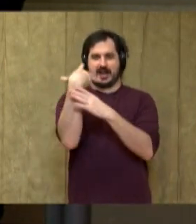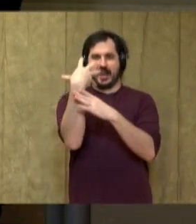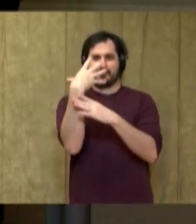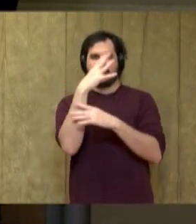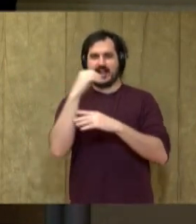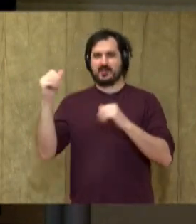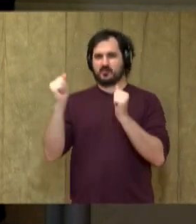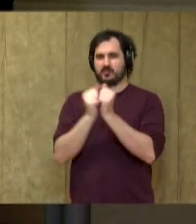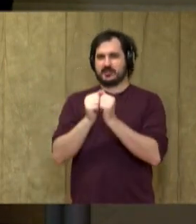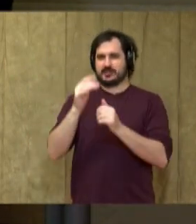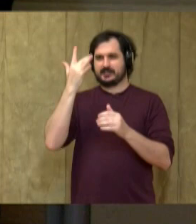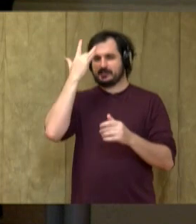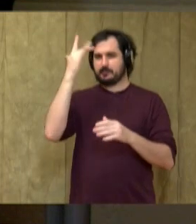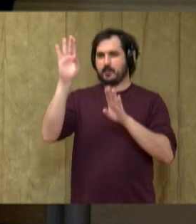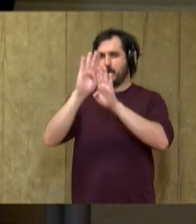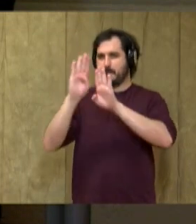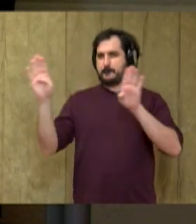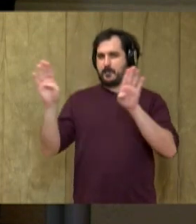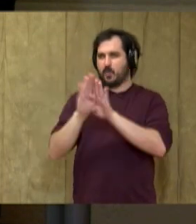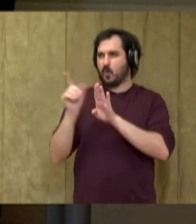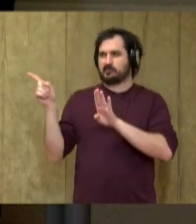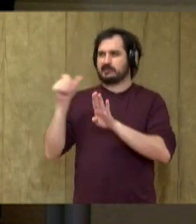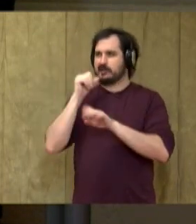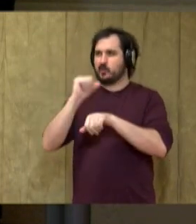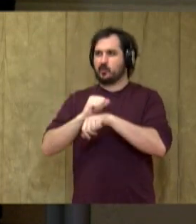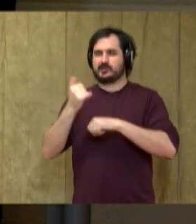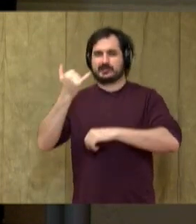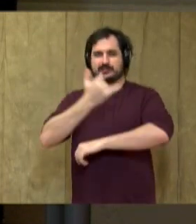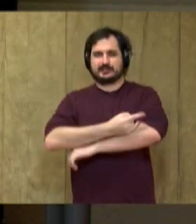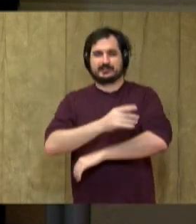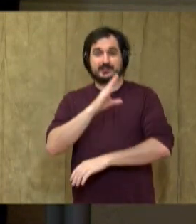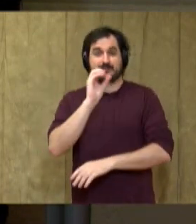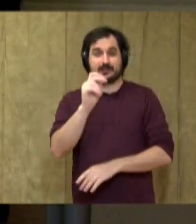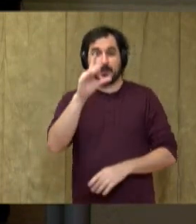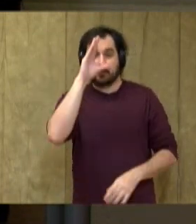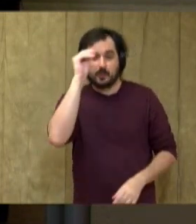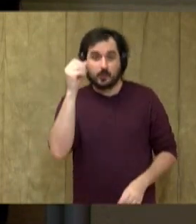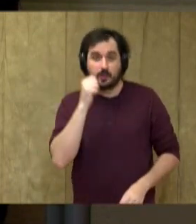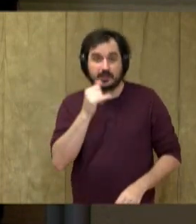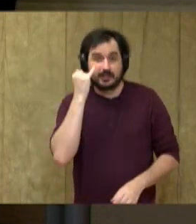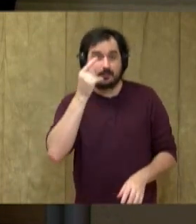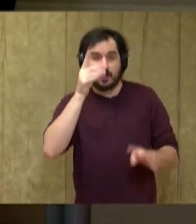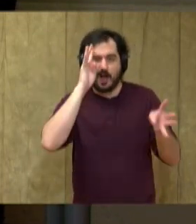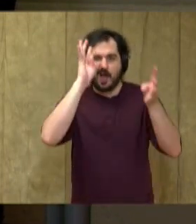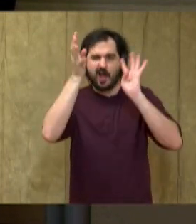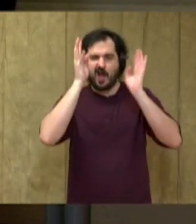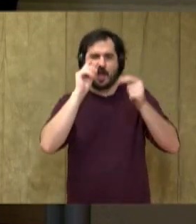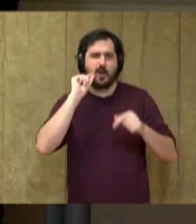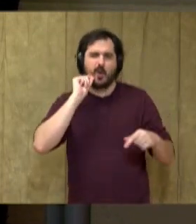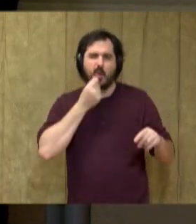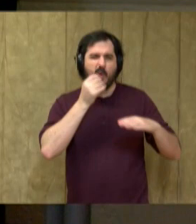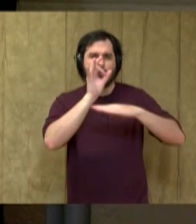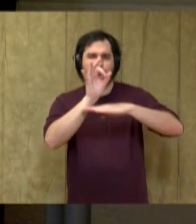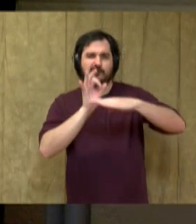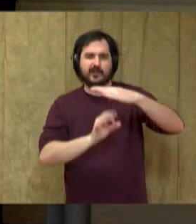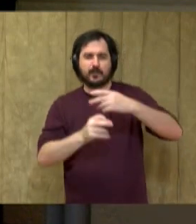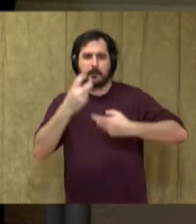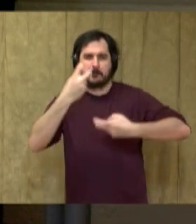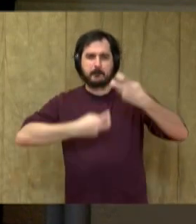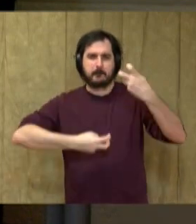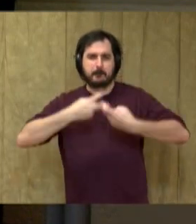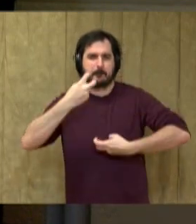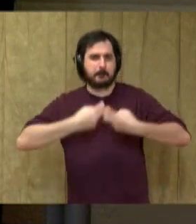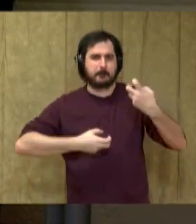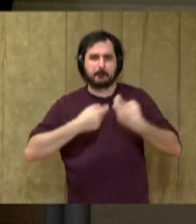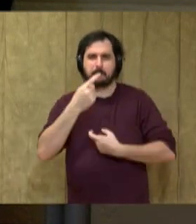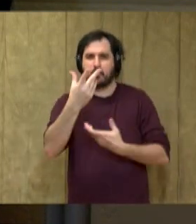wonderful job. All right, boys and girls, remember to send me any brain teasers. If you come up with a really cool fraction problem you want me to